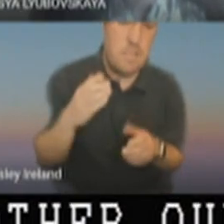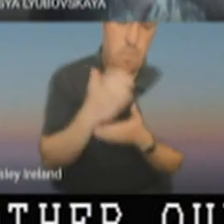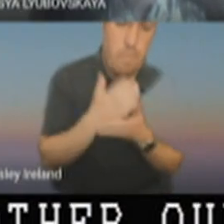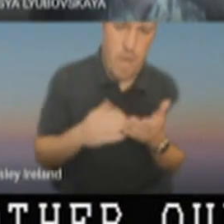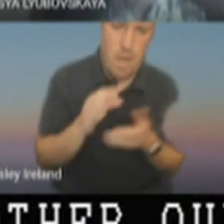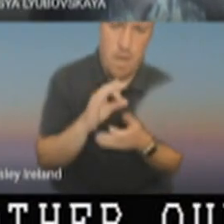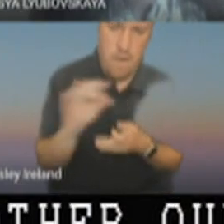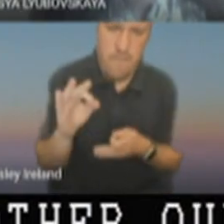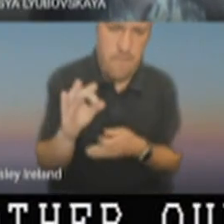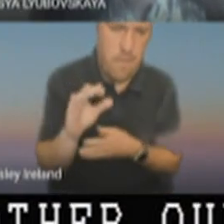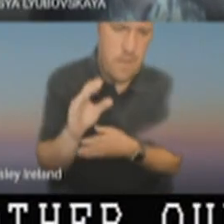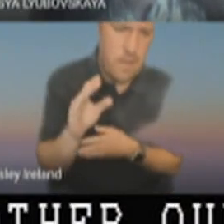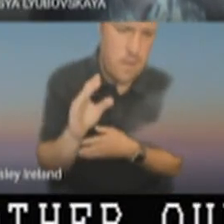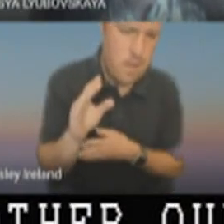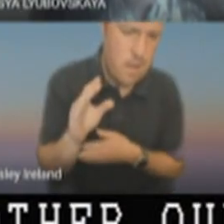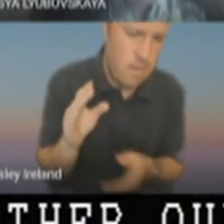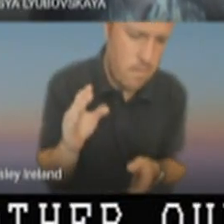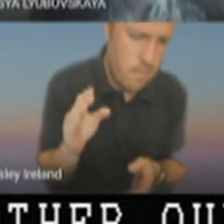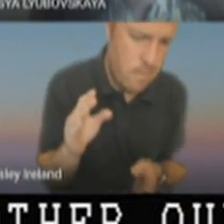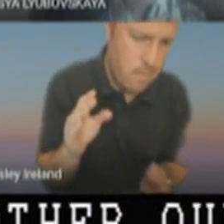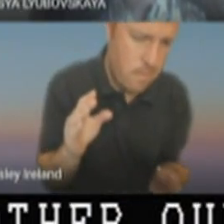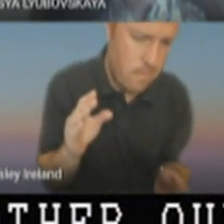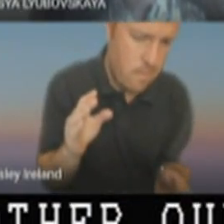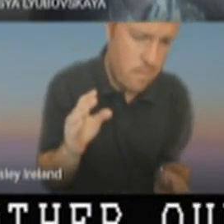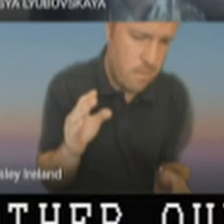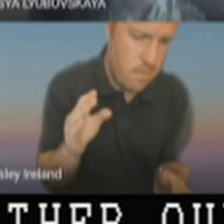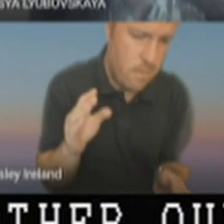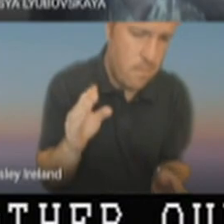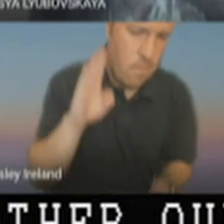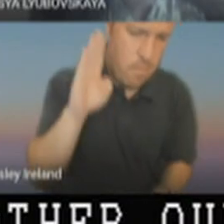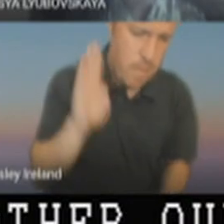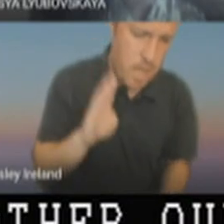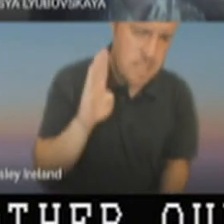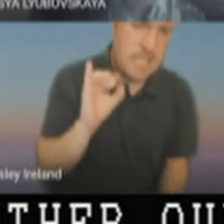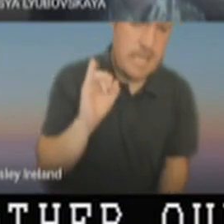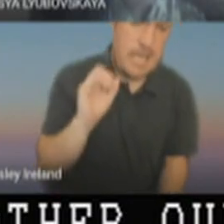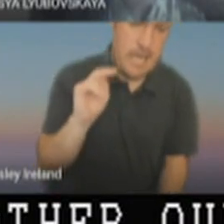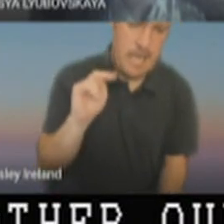the commissioner, the disabilities group,